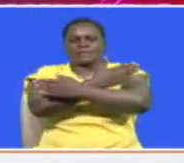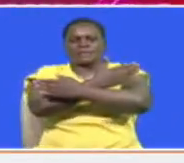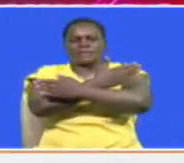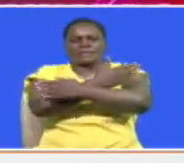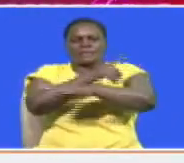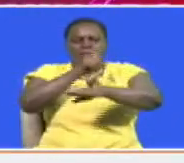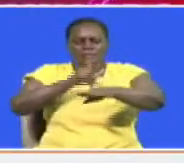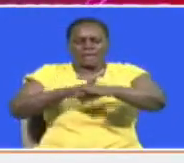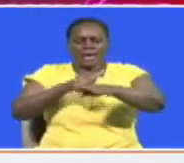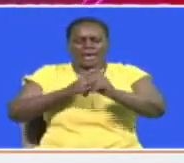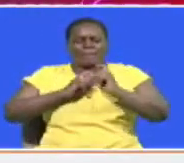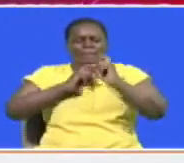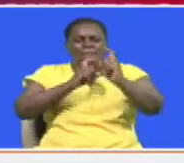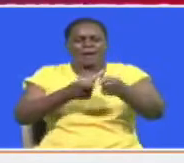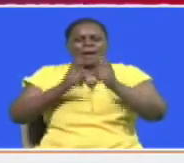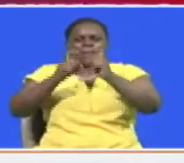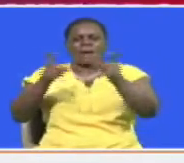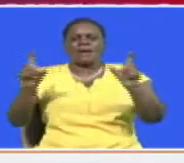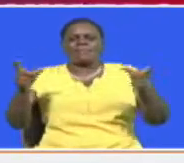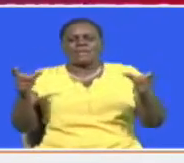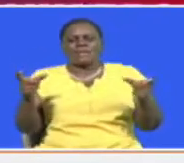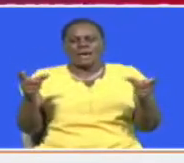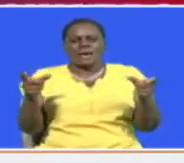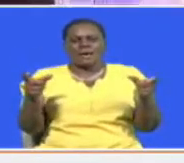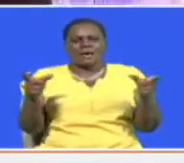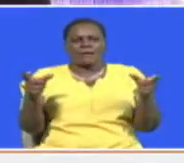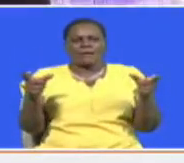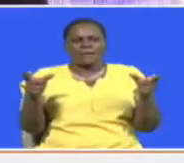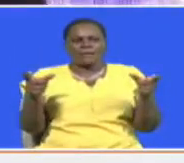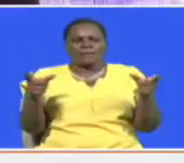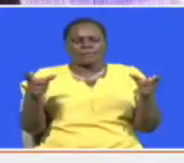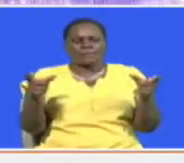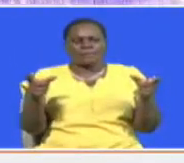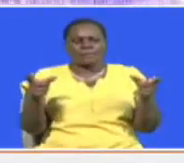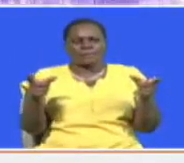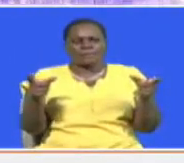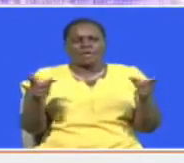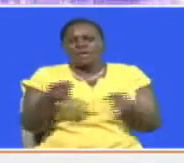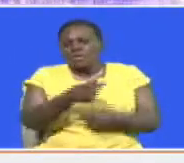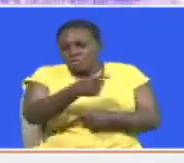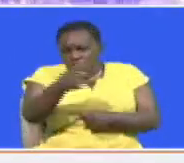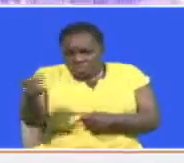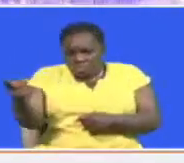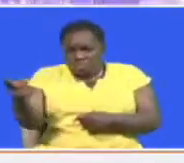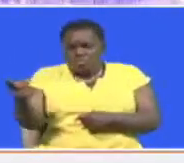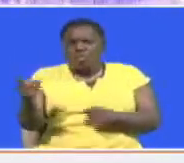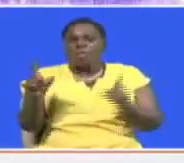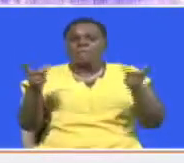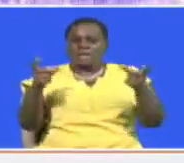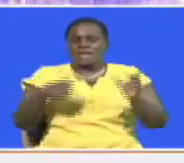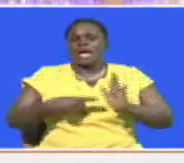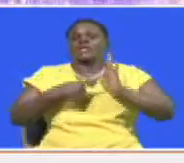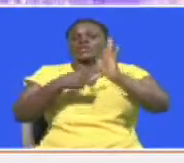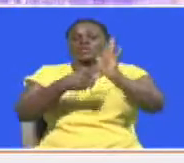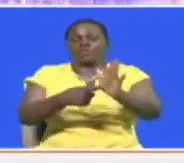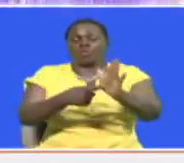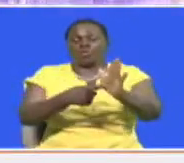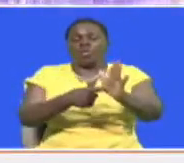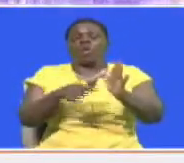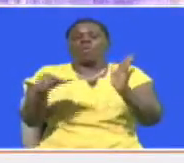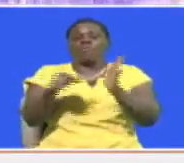the annual Journalism Excellence Awards AJEA. Incidentally, you are the ones who exposed the